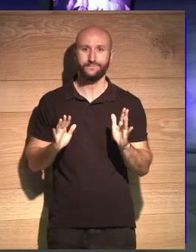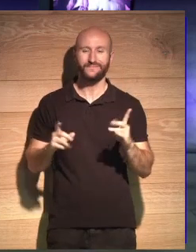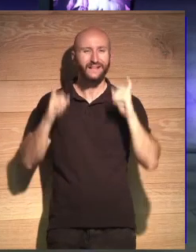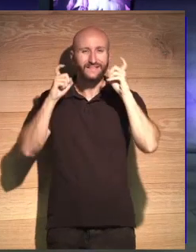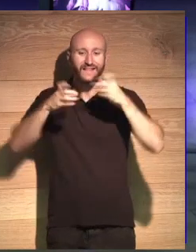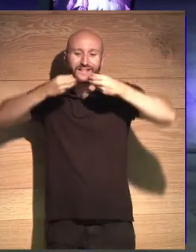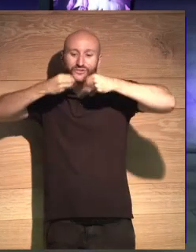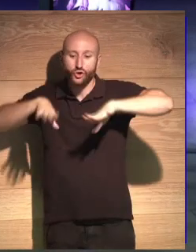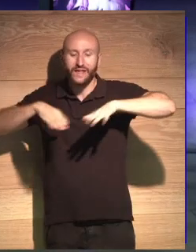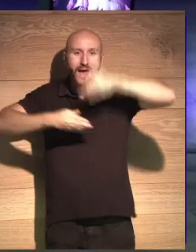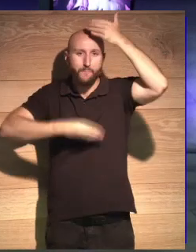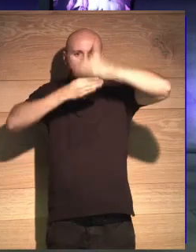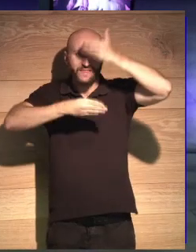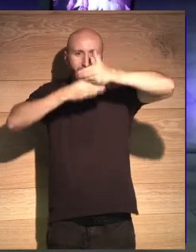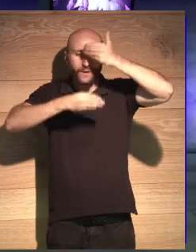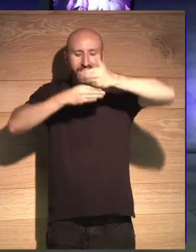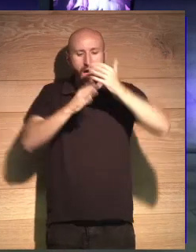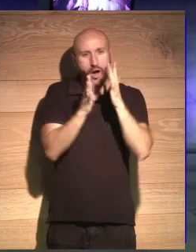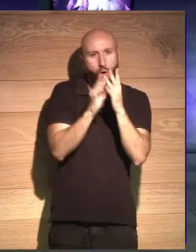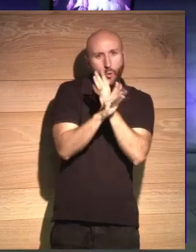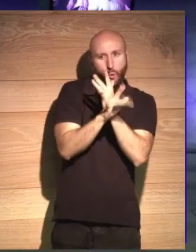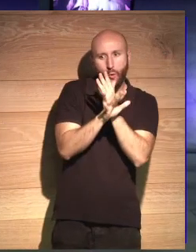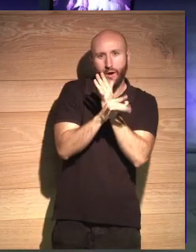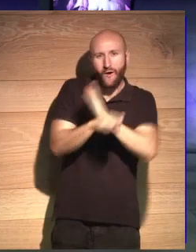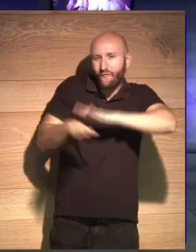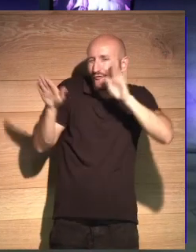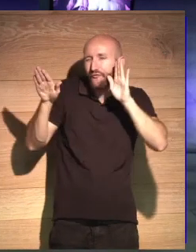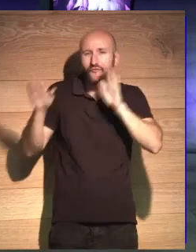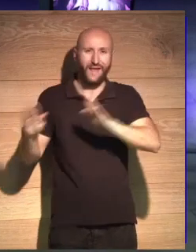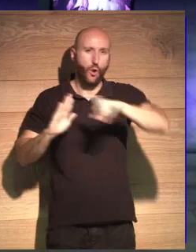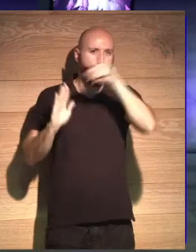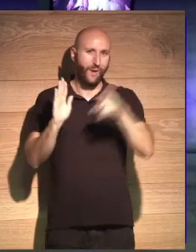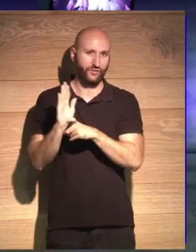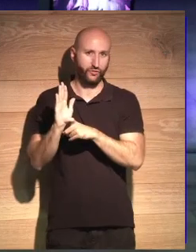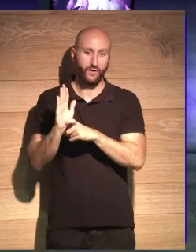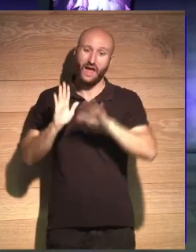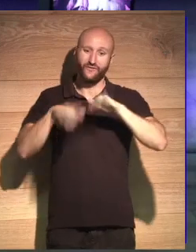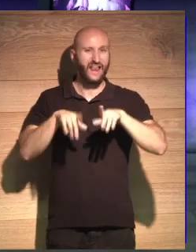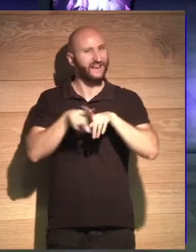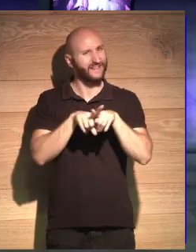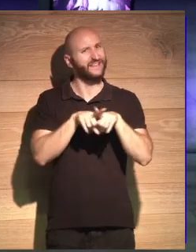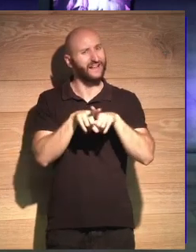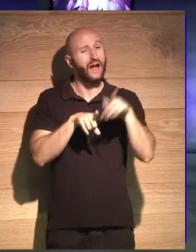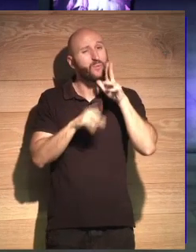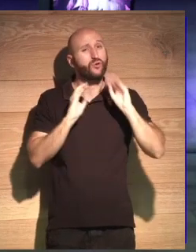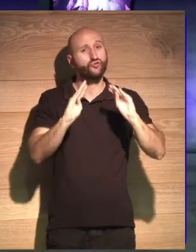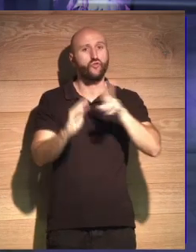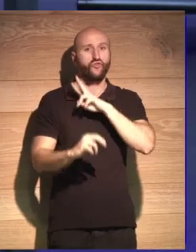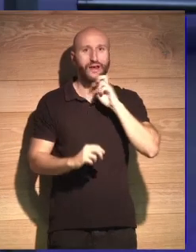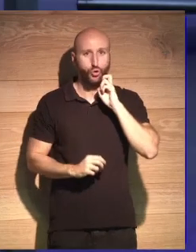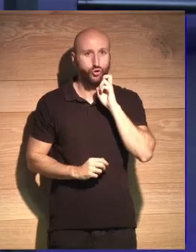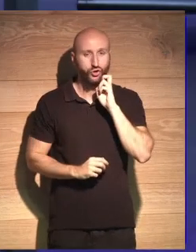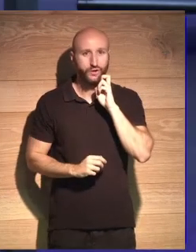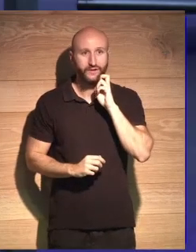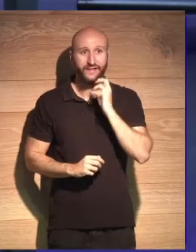known game that has attempted to be very loyal, very faithful to the real history, and has been criticized